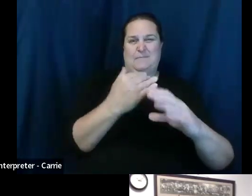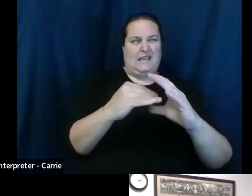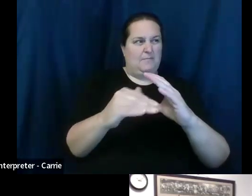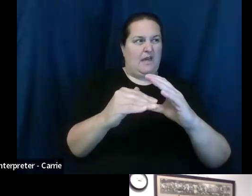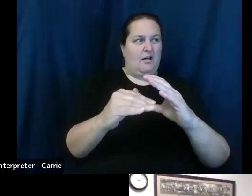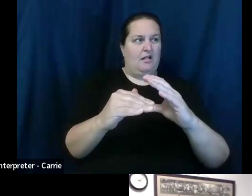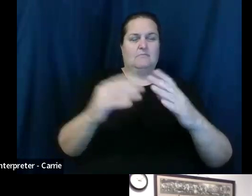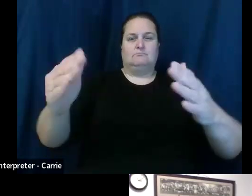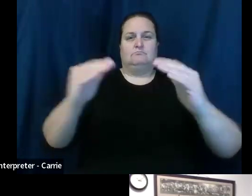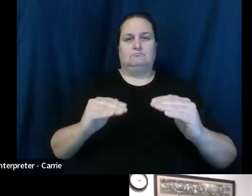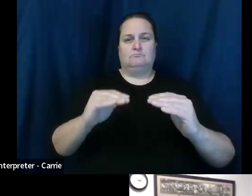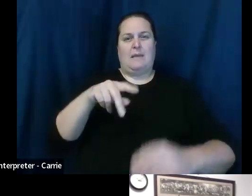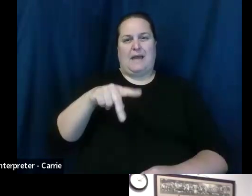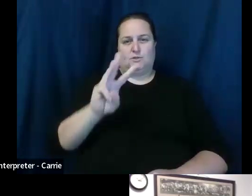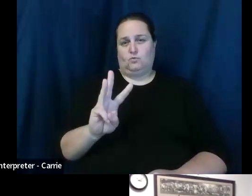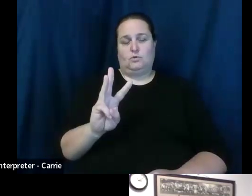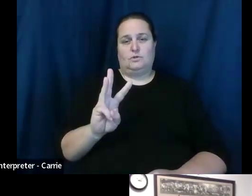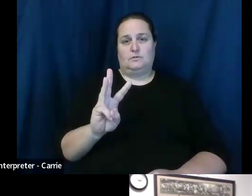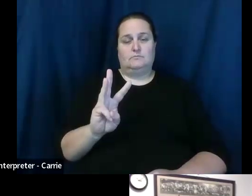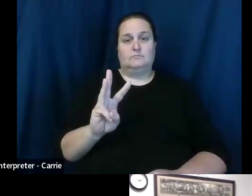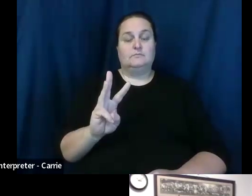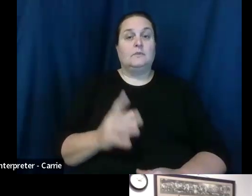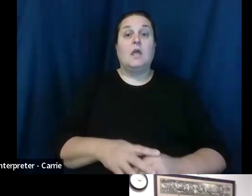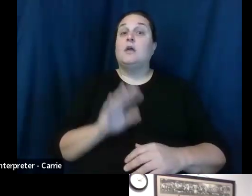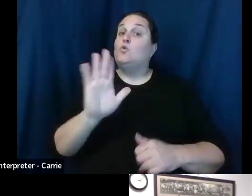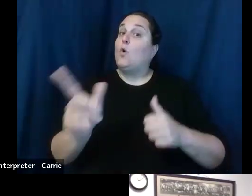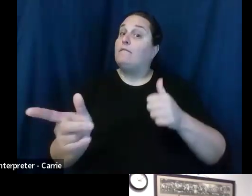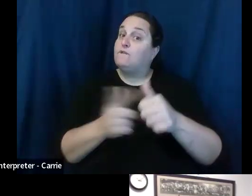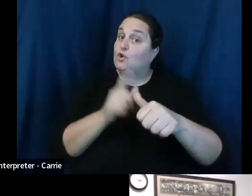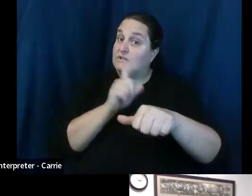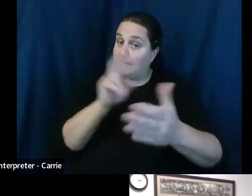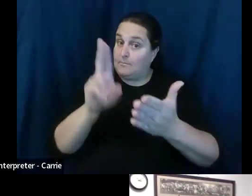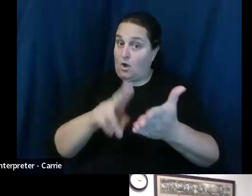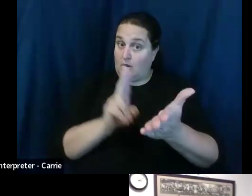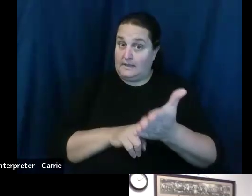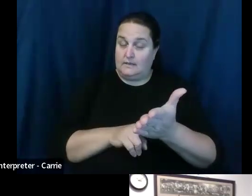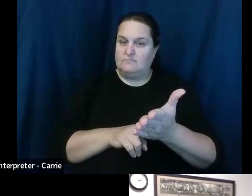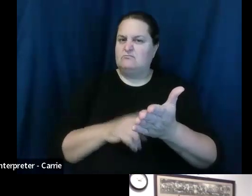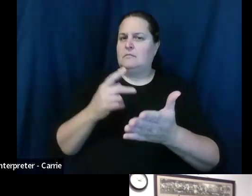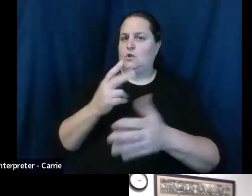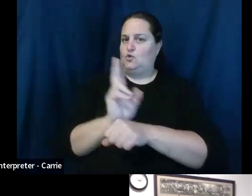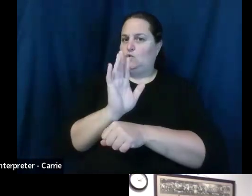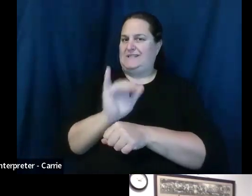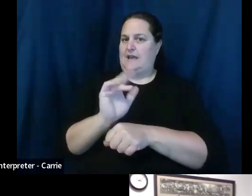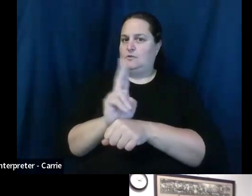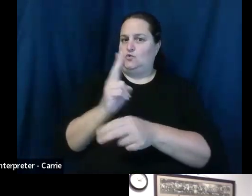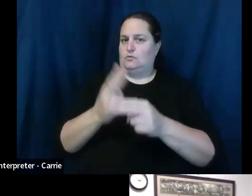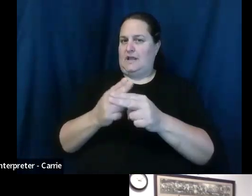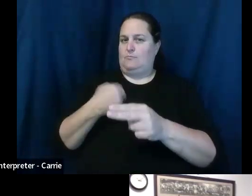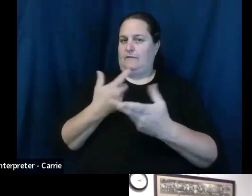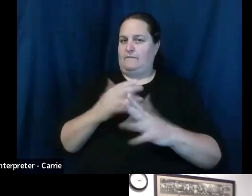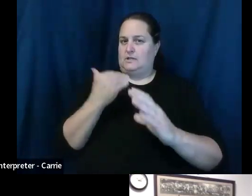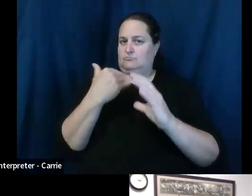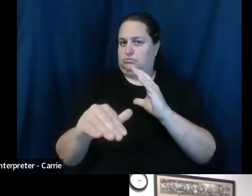it says username or email and password. So for the first time that you're logging in, you have those usernames that we sent you. In